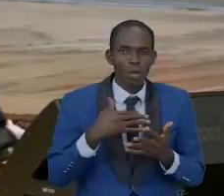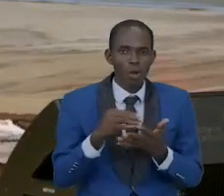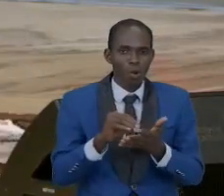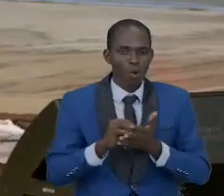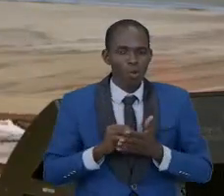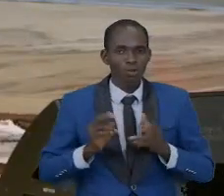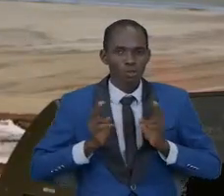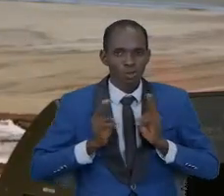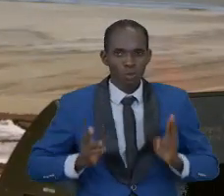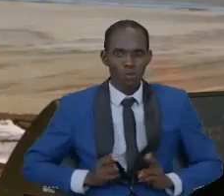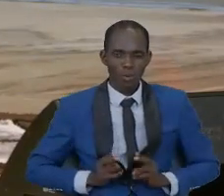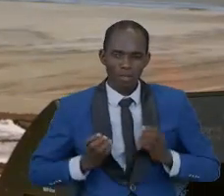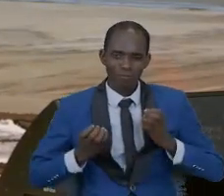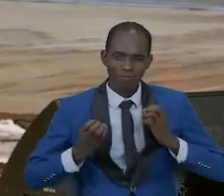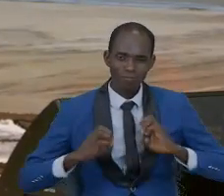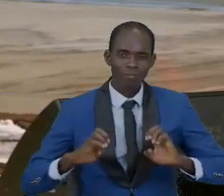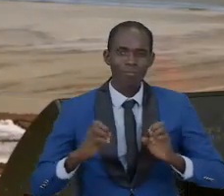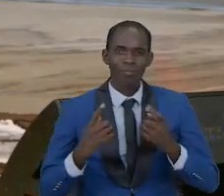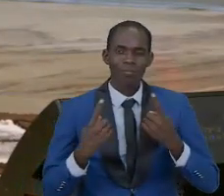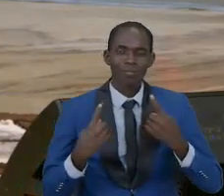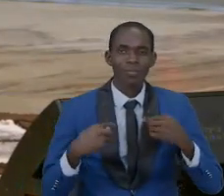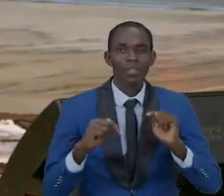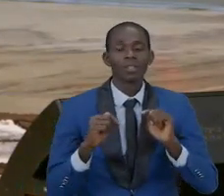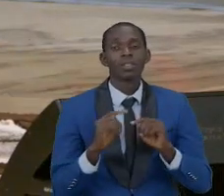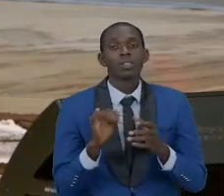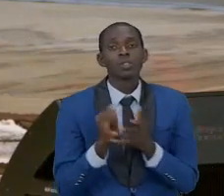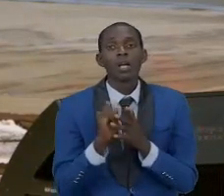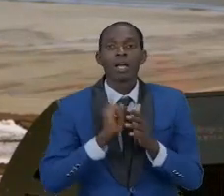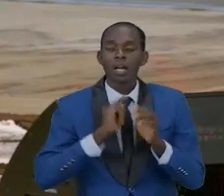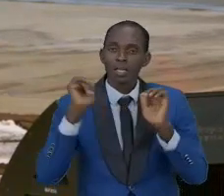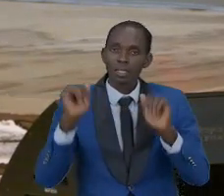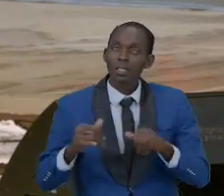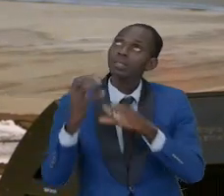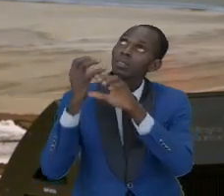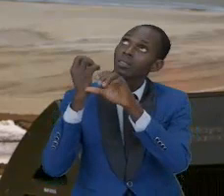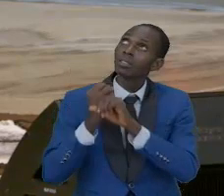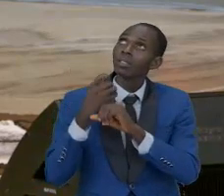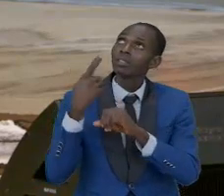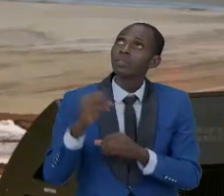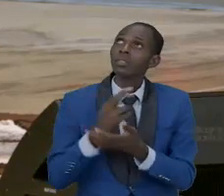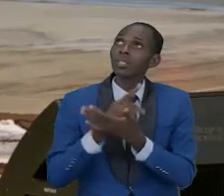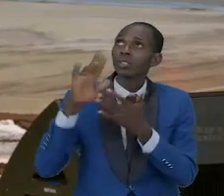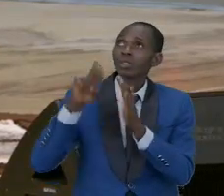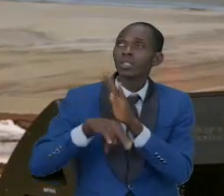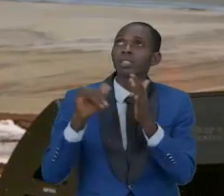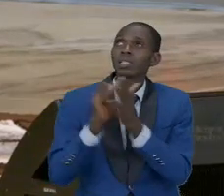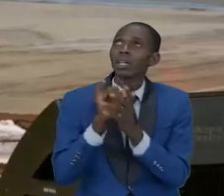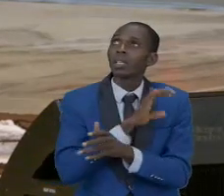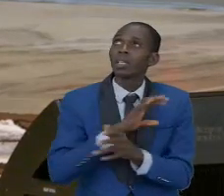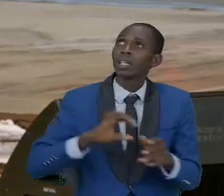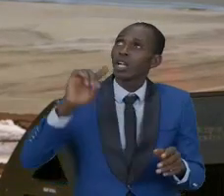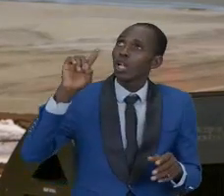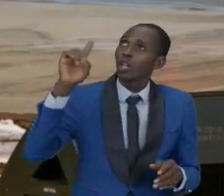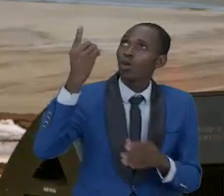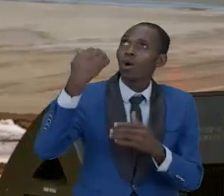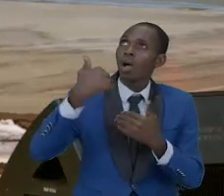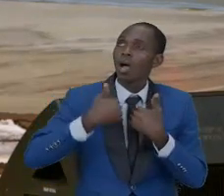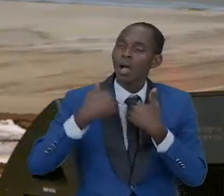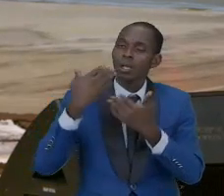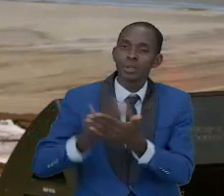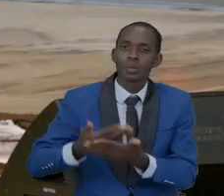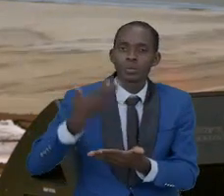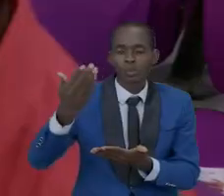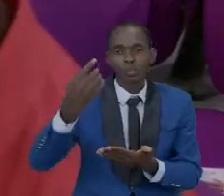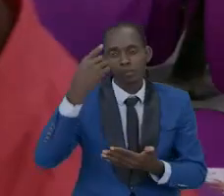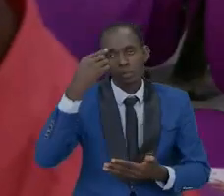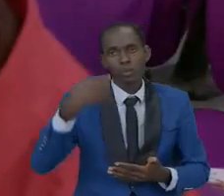I would have the righteousness that Christ himself alone has purchase look at verse